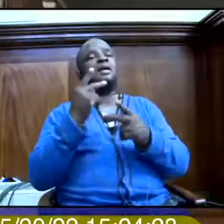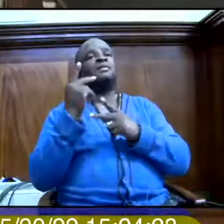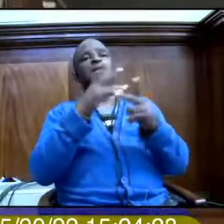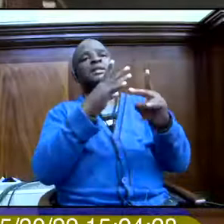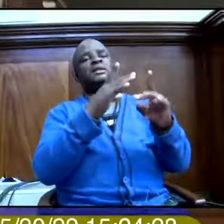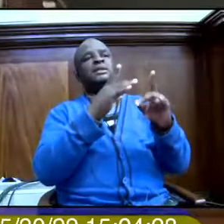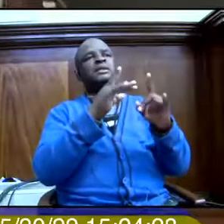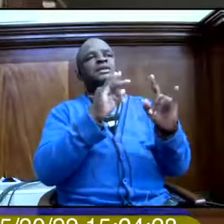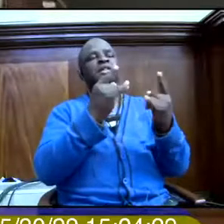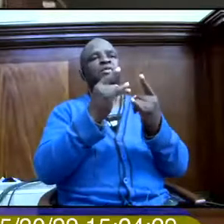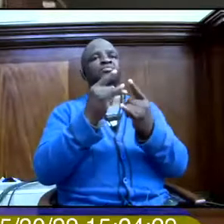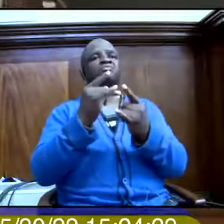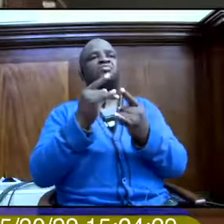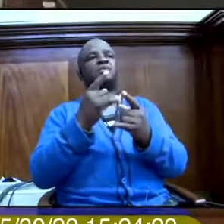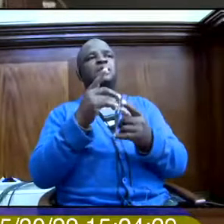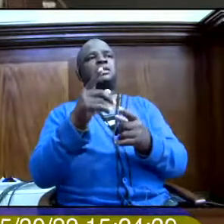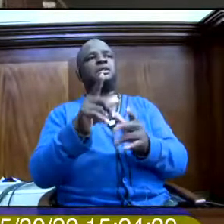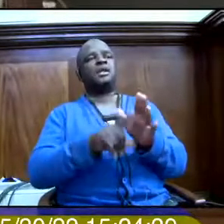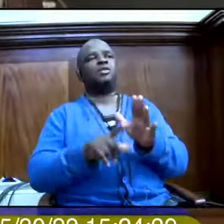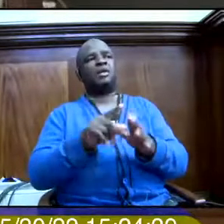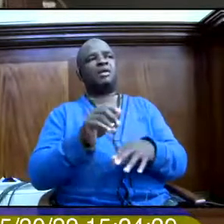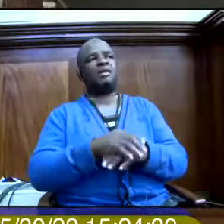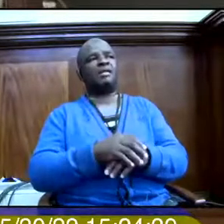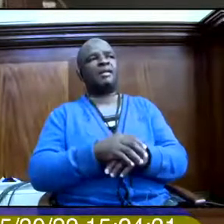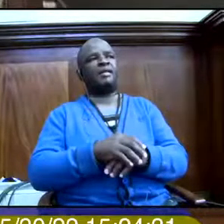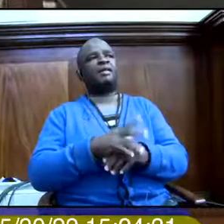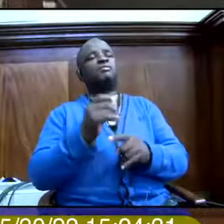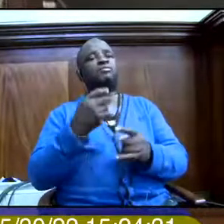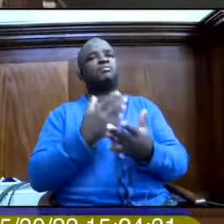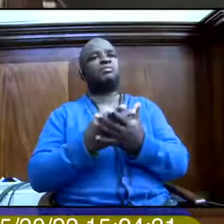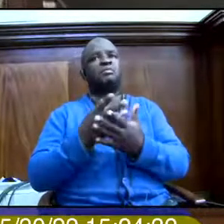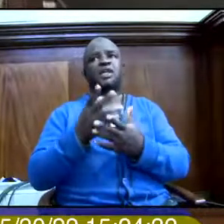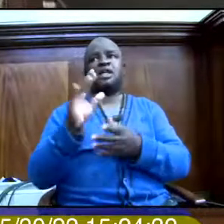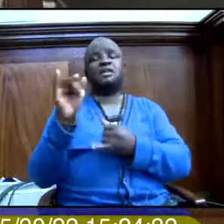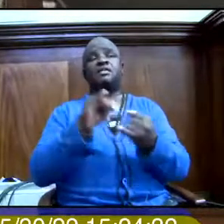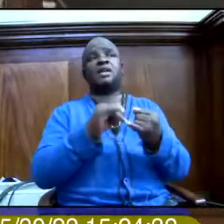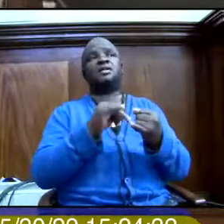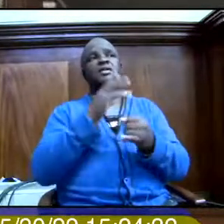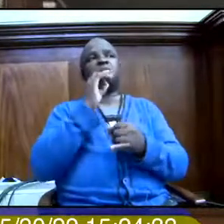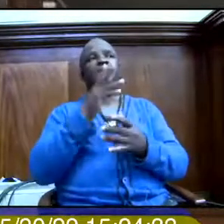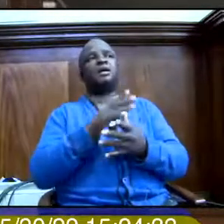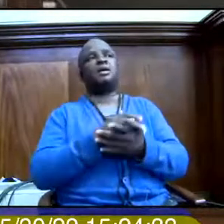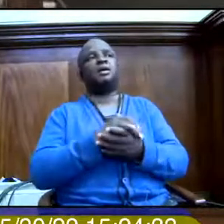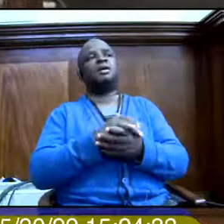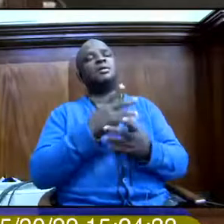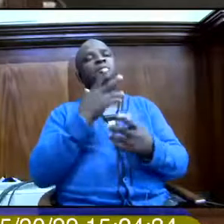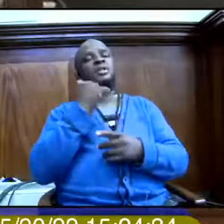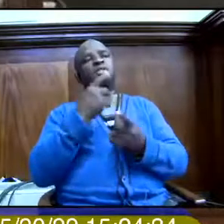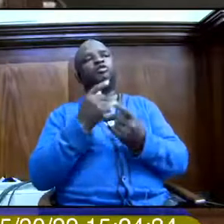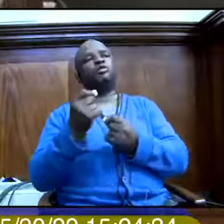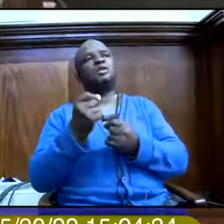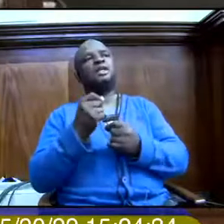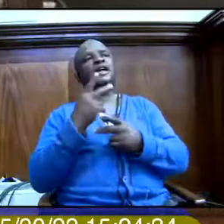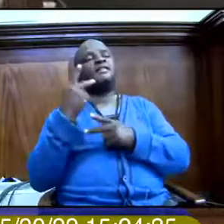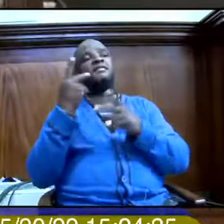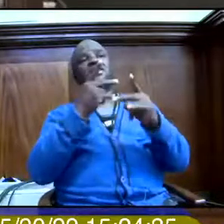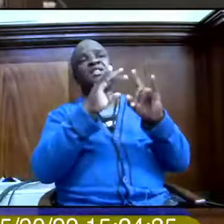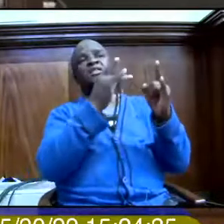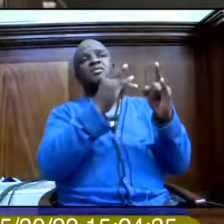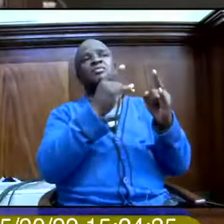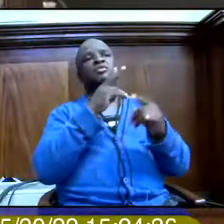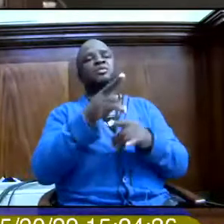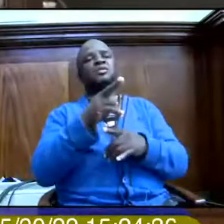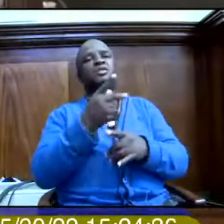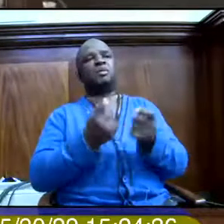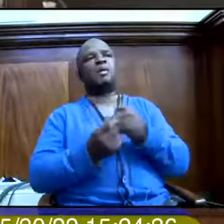township and we we invite you madam speaker to do that just visit one township and